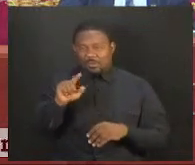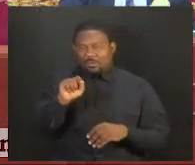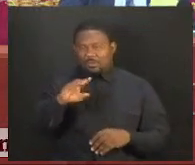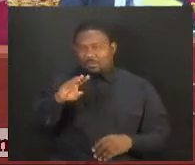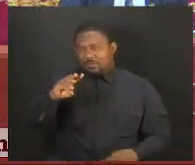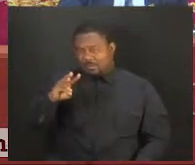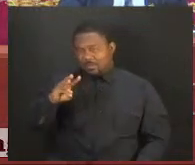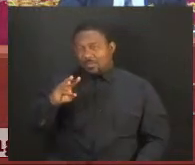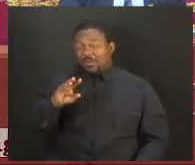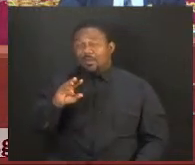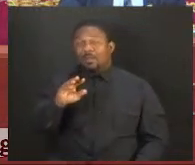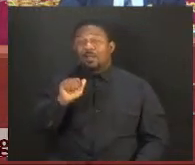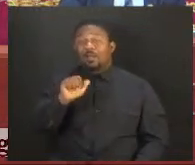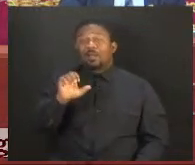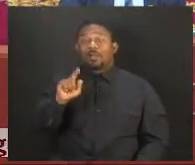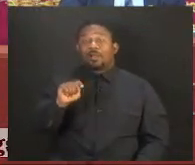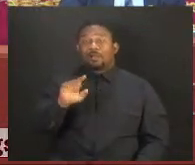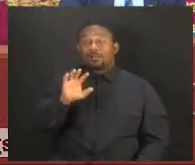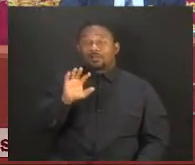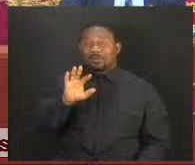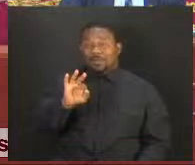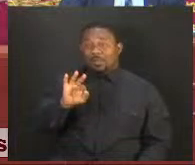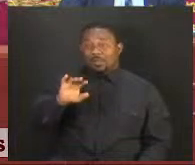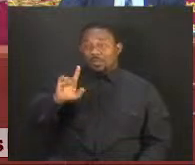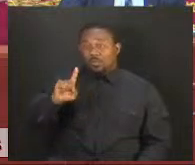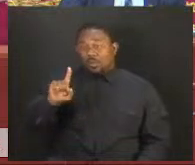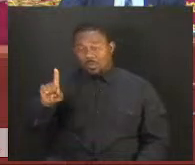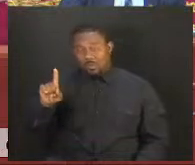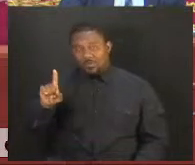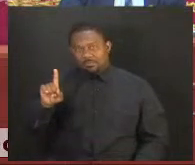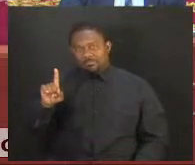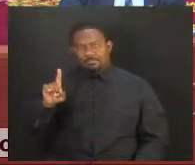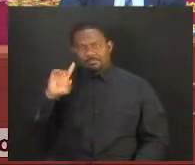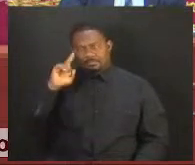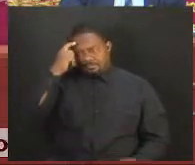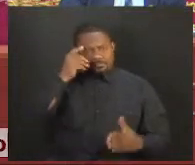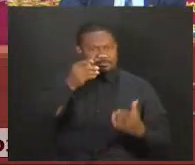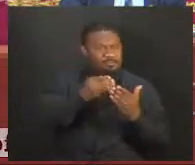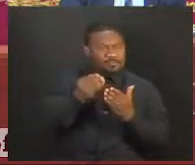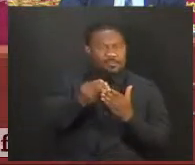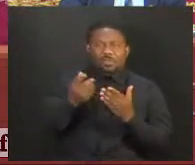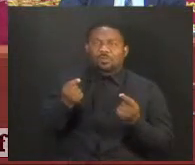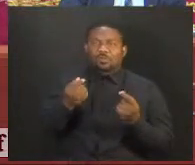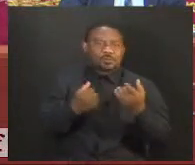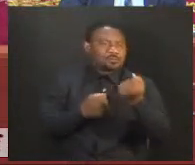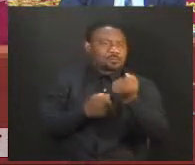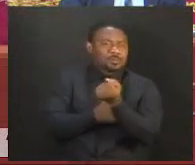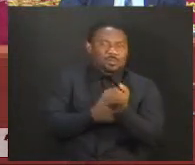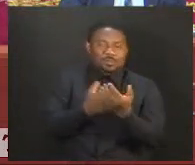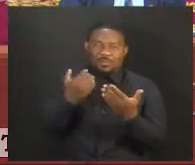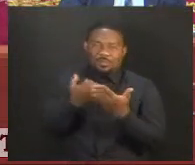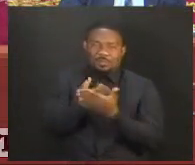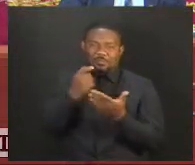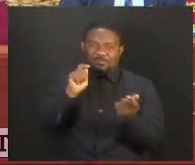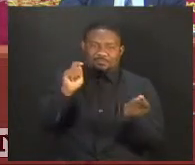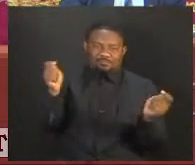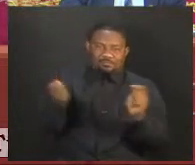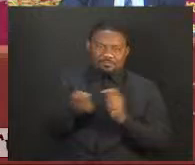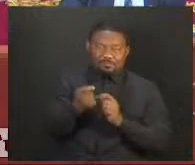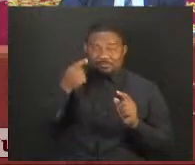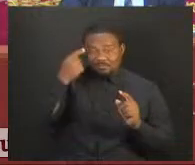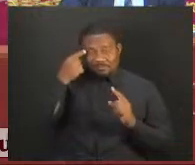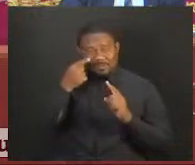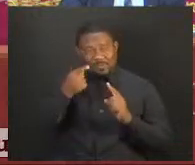Act 911, the fiscal policy objectives of this government is to support the economic transformation agenda to ensure